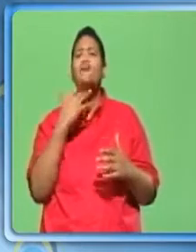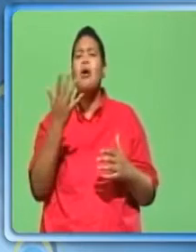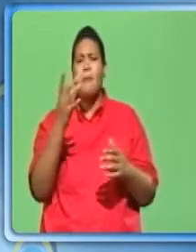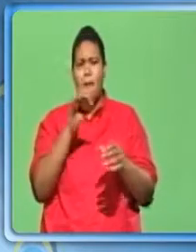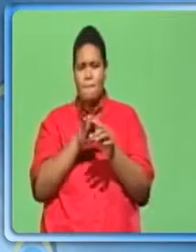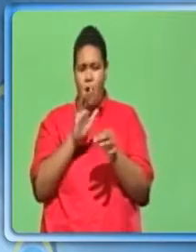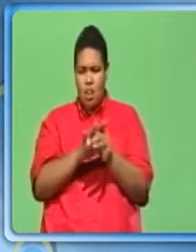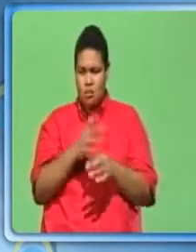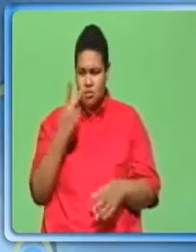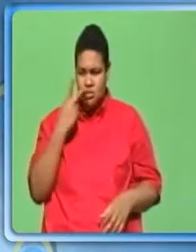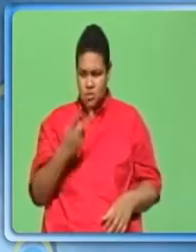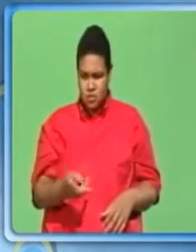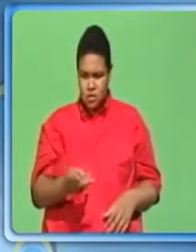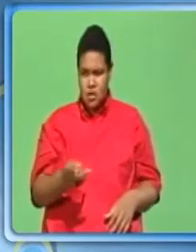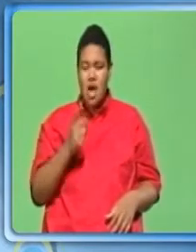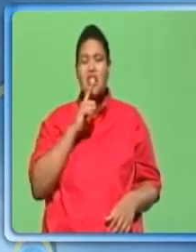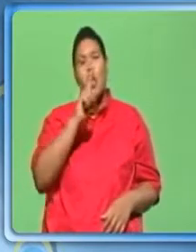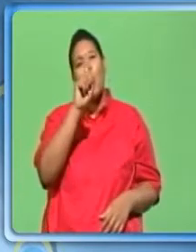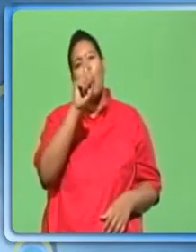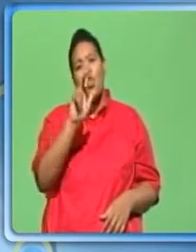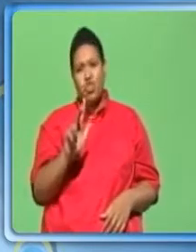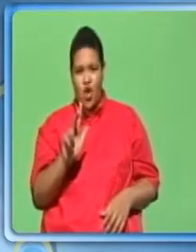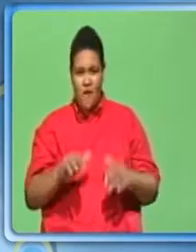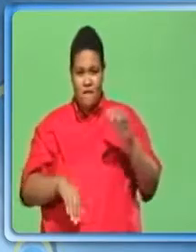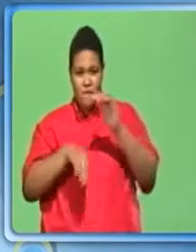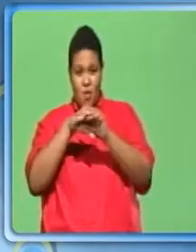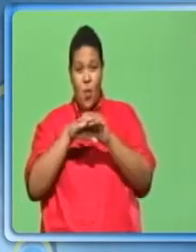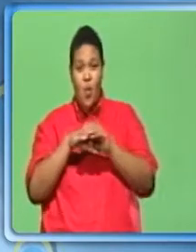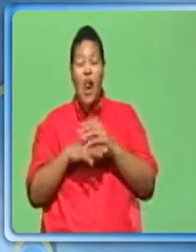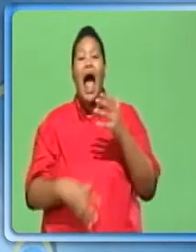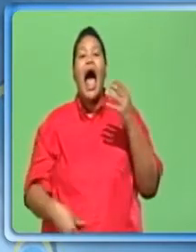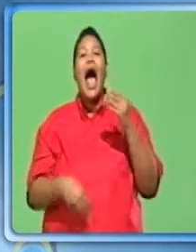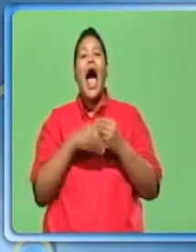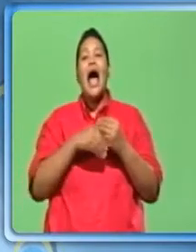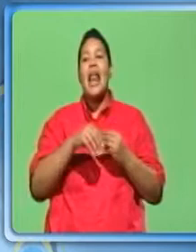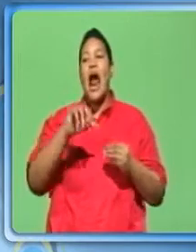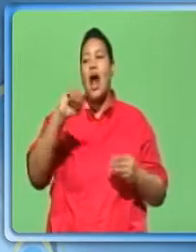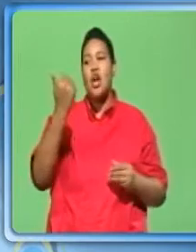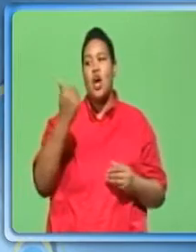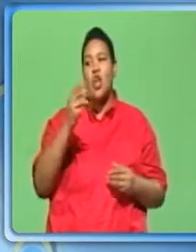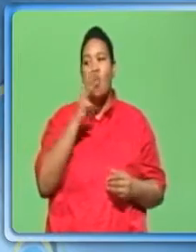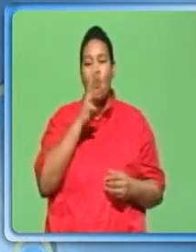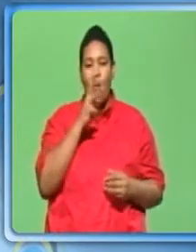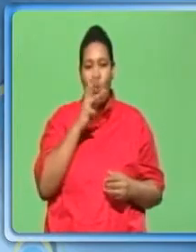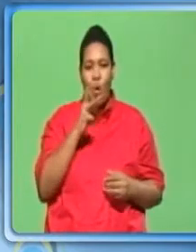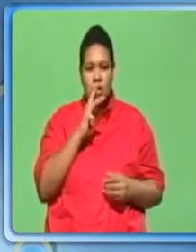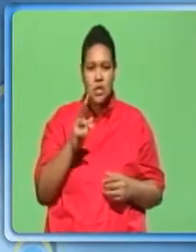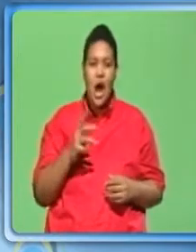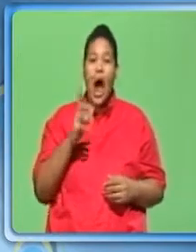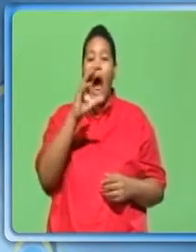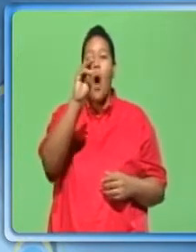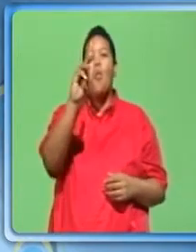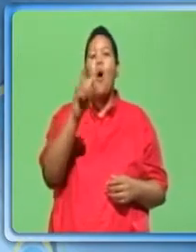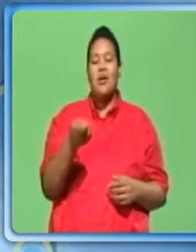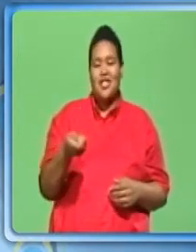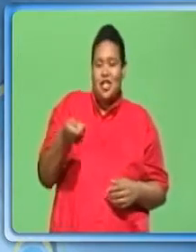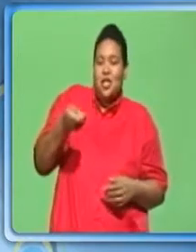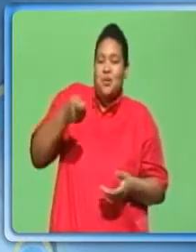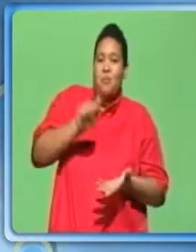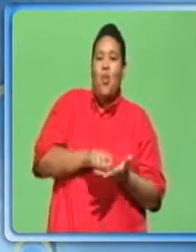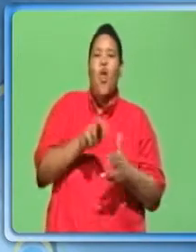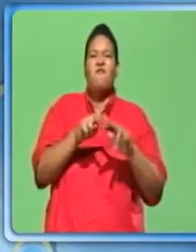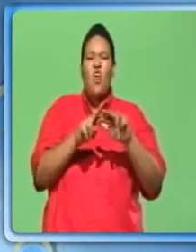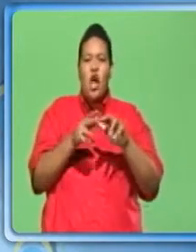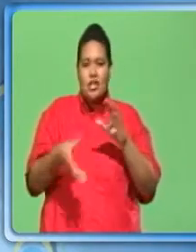bottle until it is 1/3 full. Add another third of water and 1 spoonful of